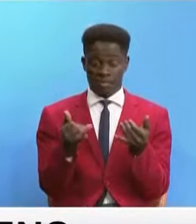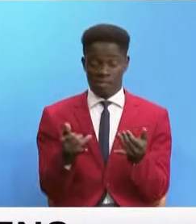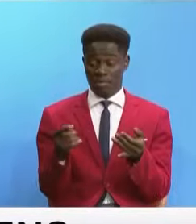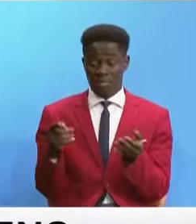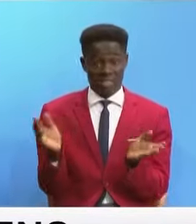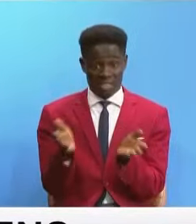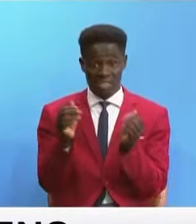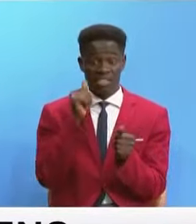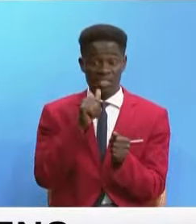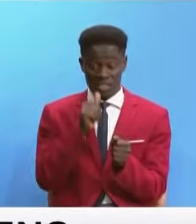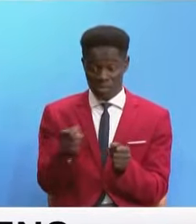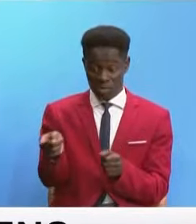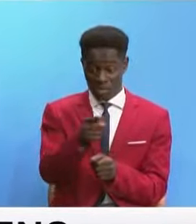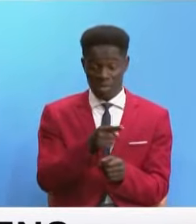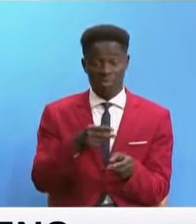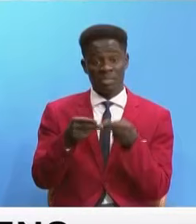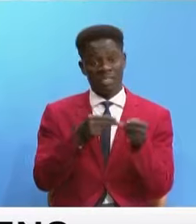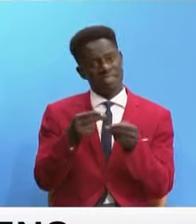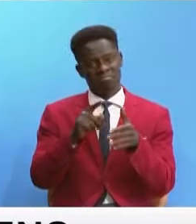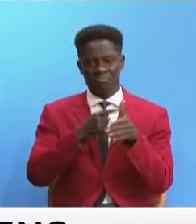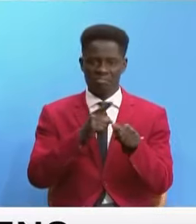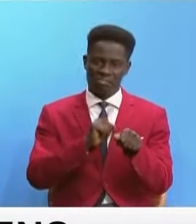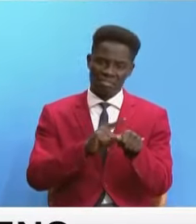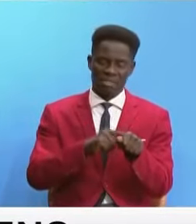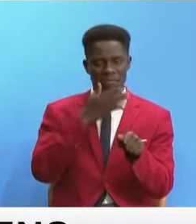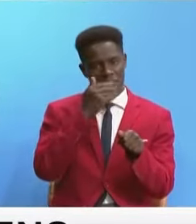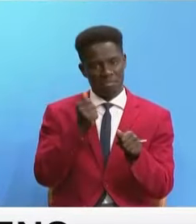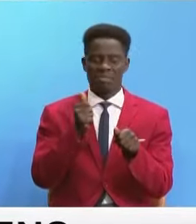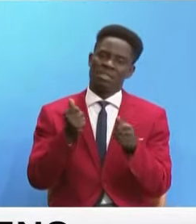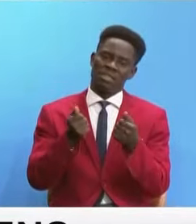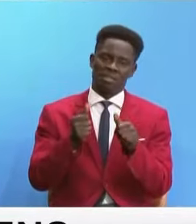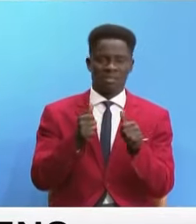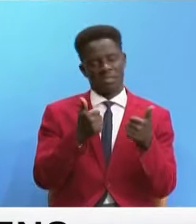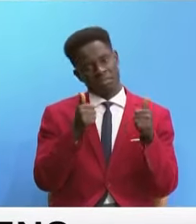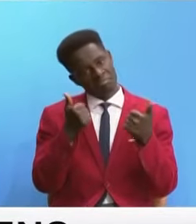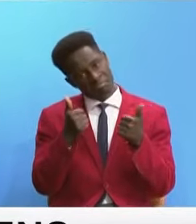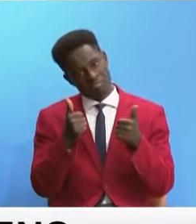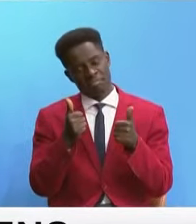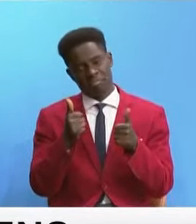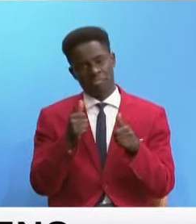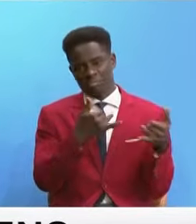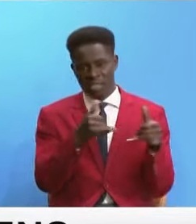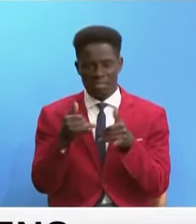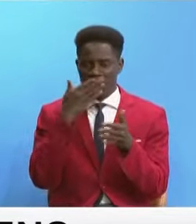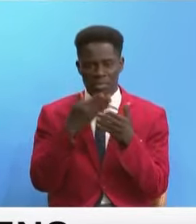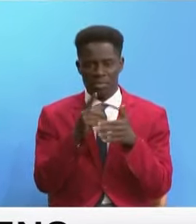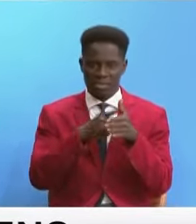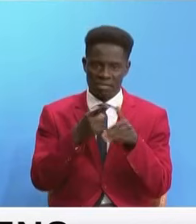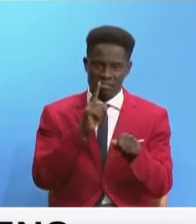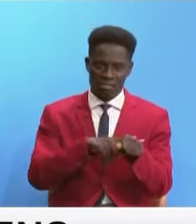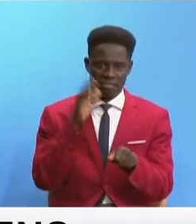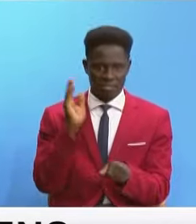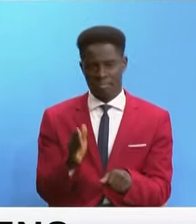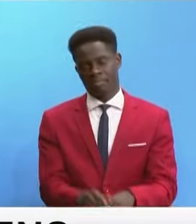make them perform better next time. To take this opportunity, first of all, to appreciate the fact that